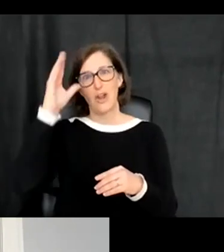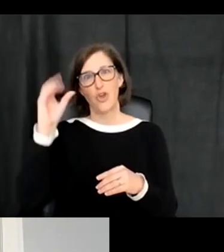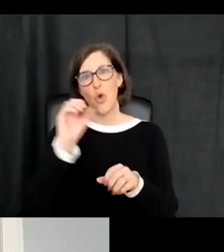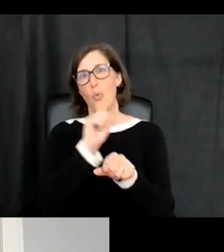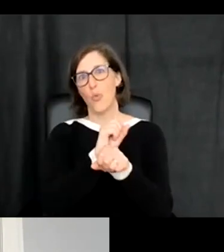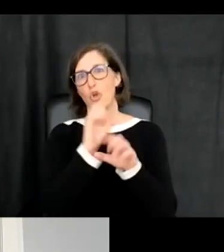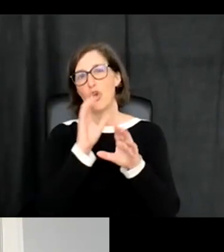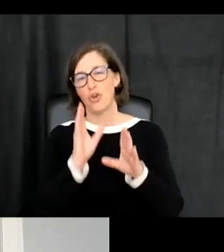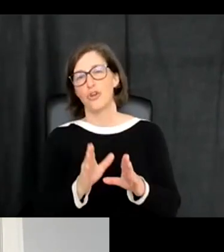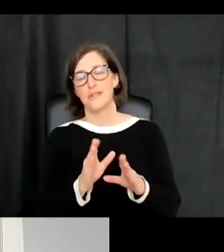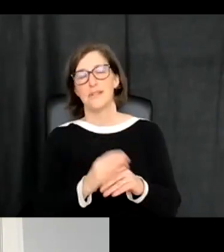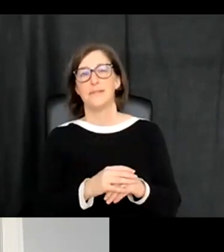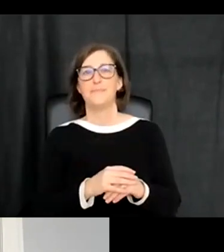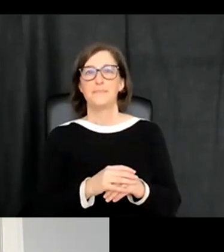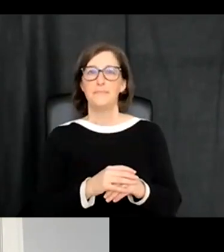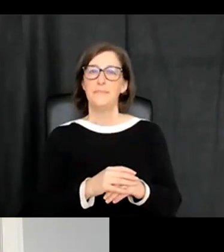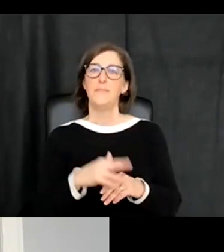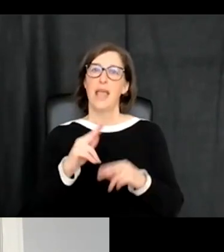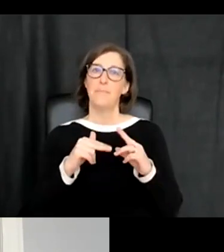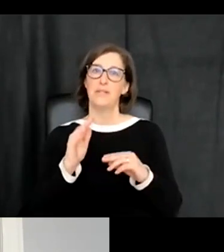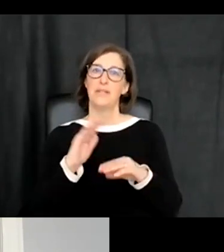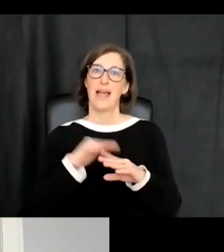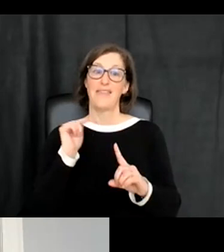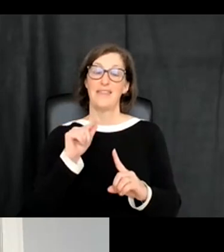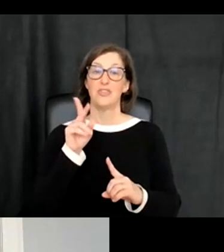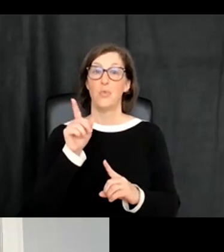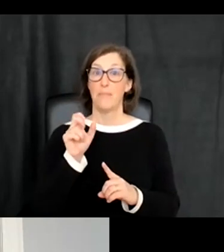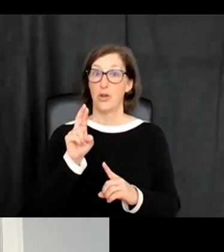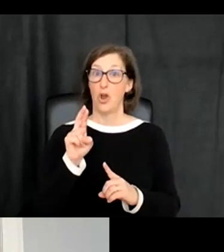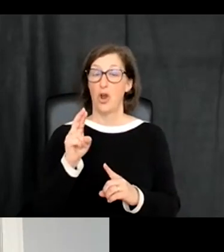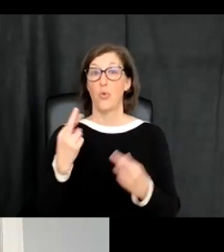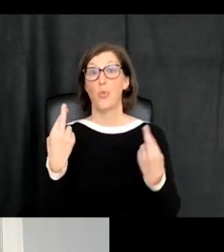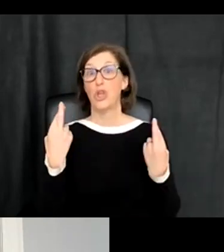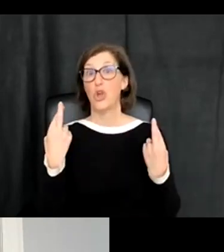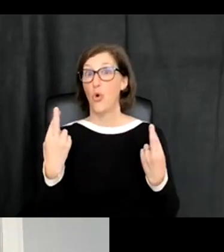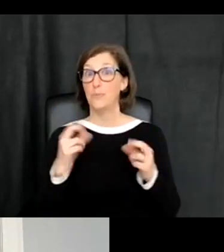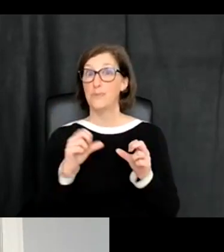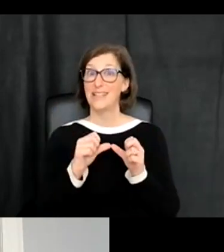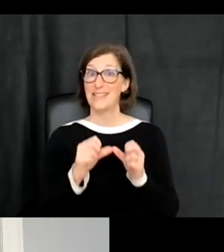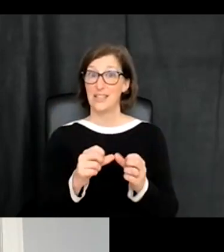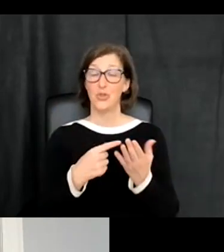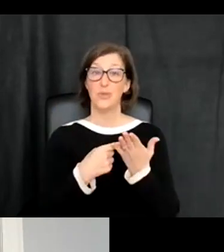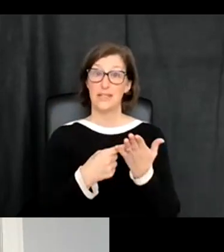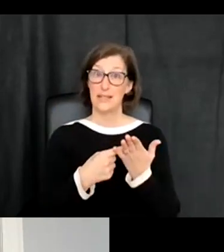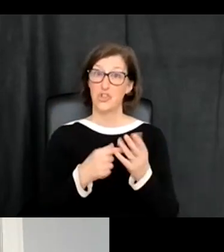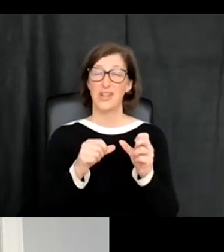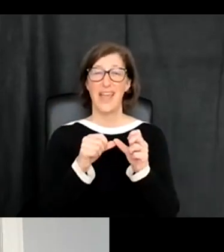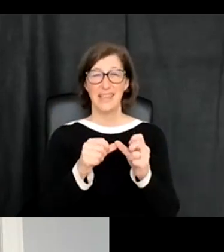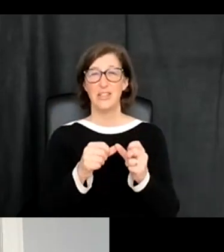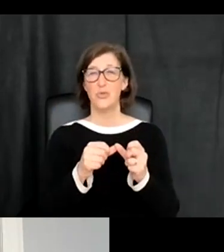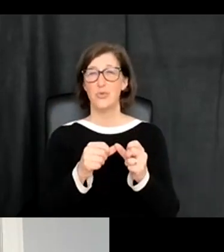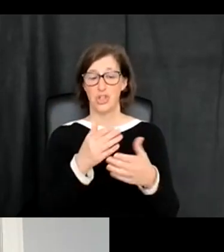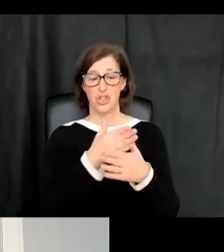And building on this webinar, we hope to continue the discussion and continue to share as a